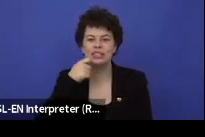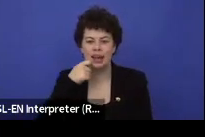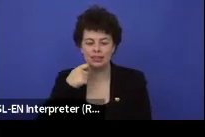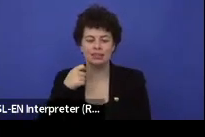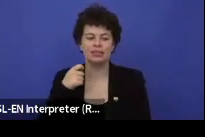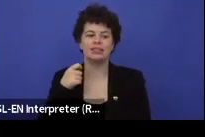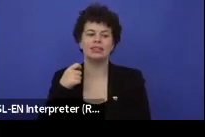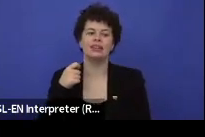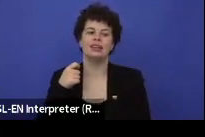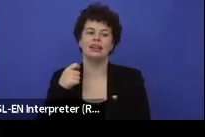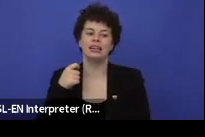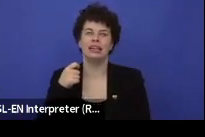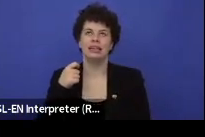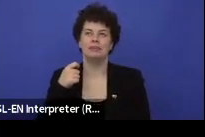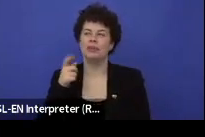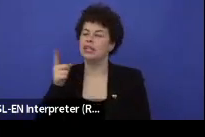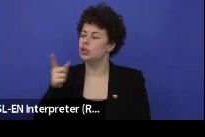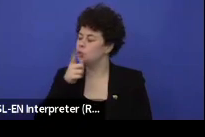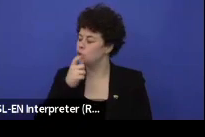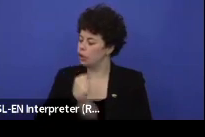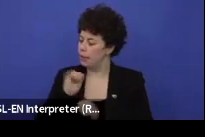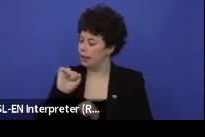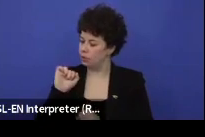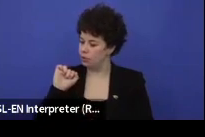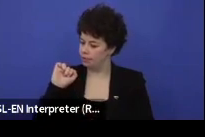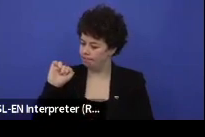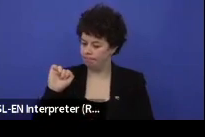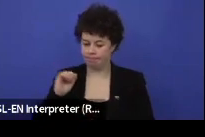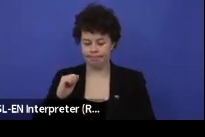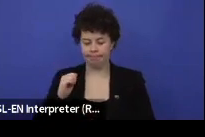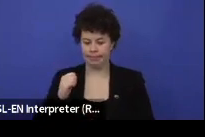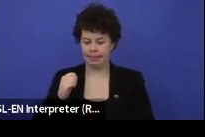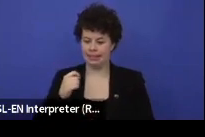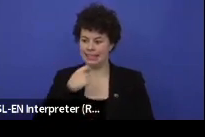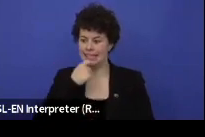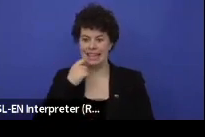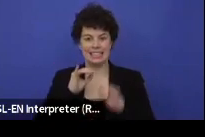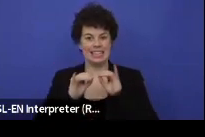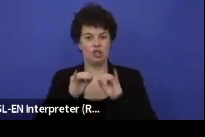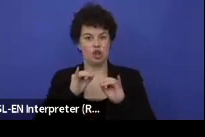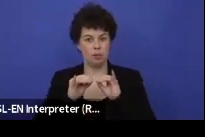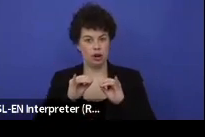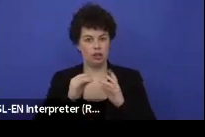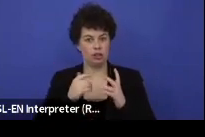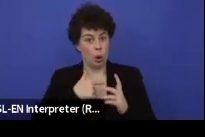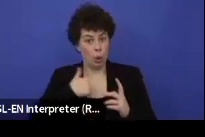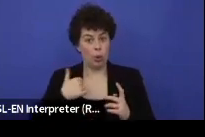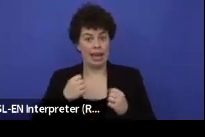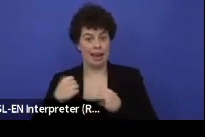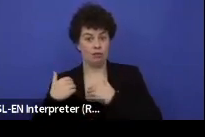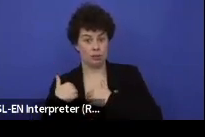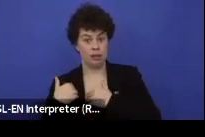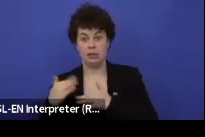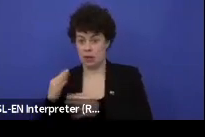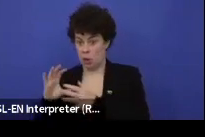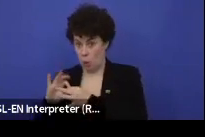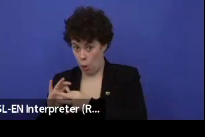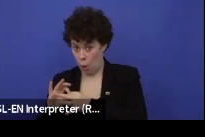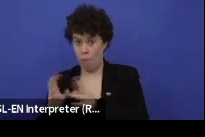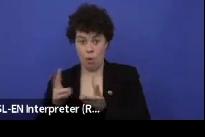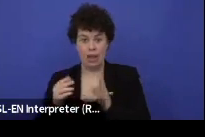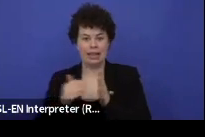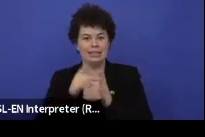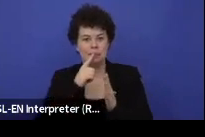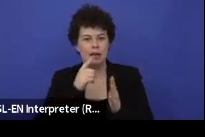she was talking about how one of the responsibilities we have are our clients, not just work for our sake,